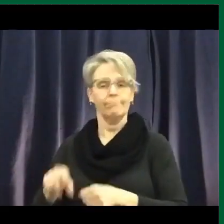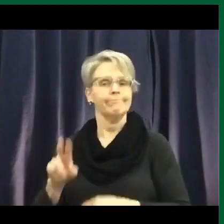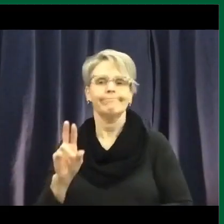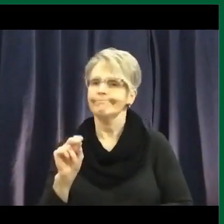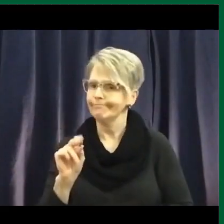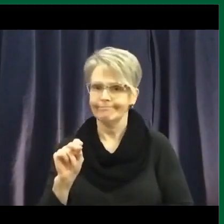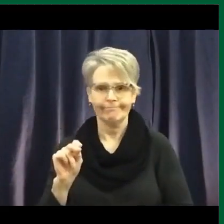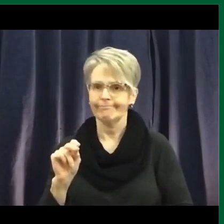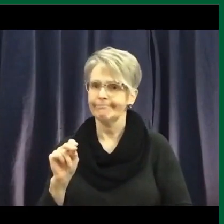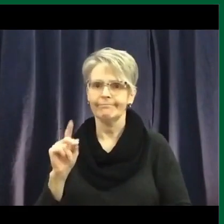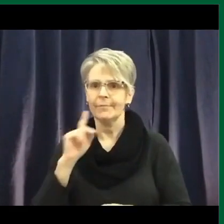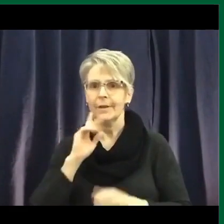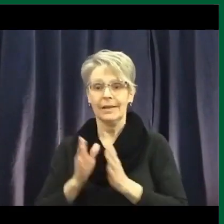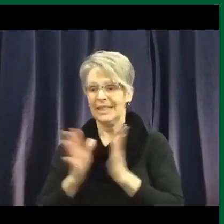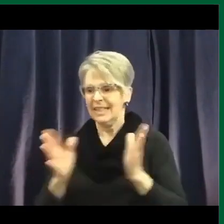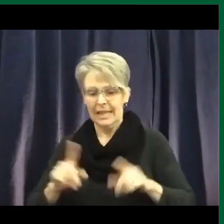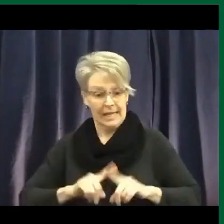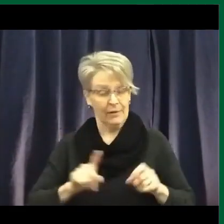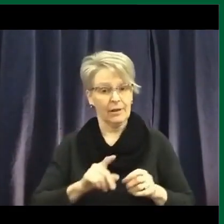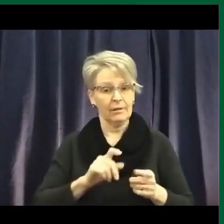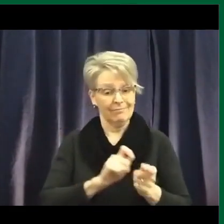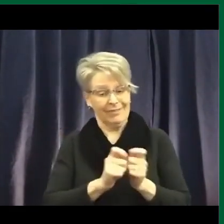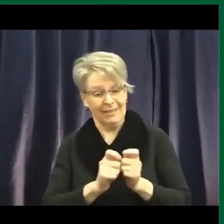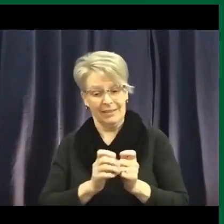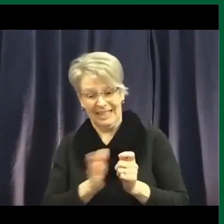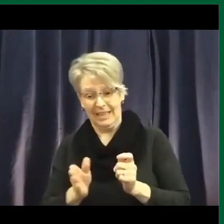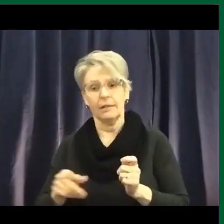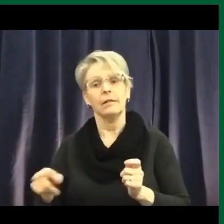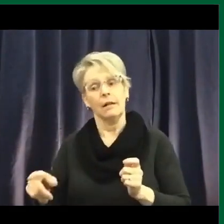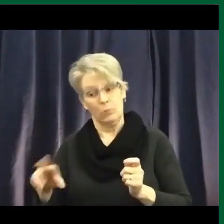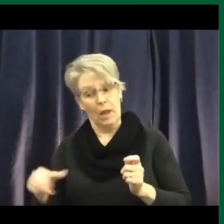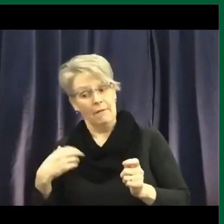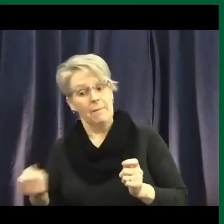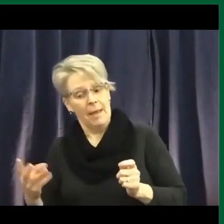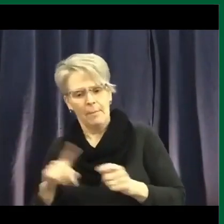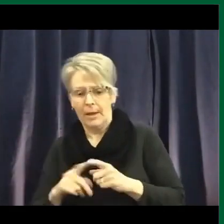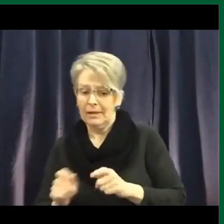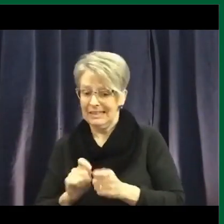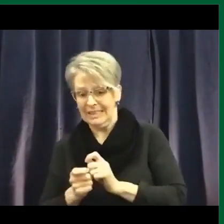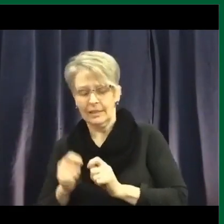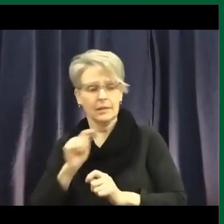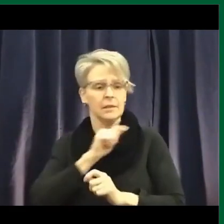overall variants of concern in Saskatchewan, we have now